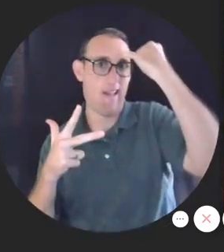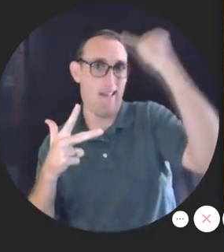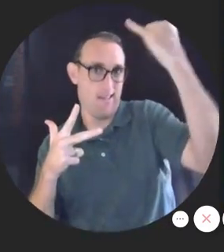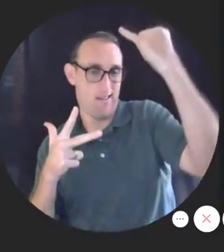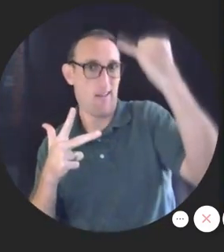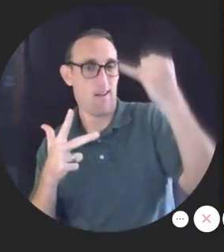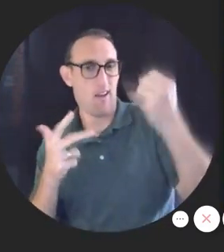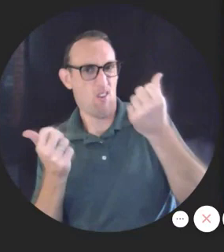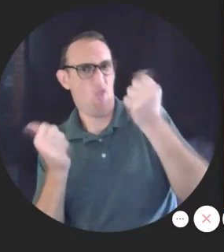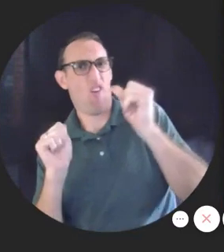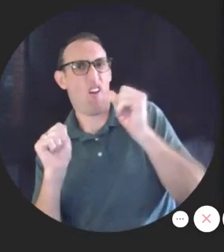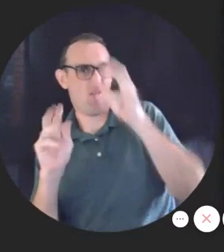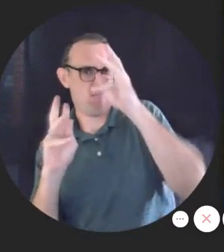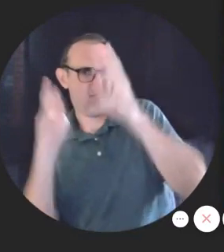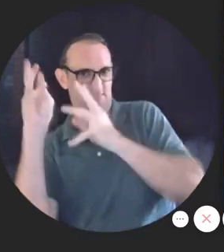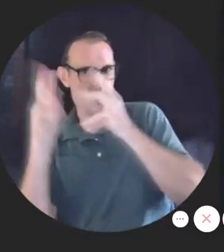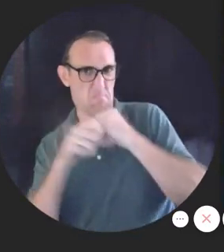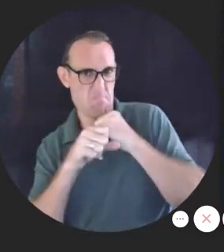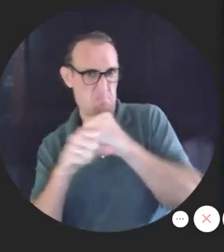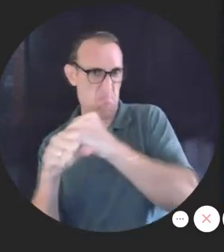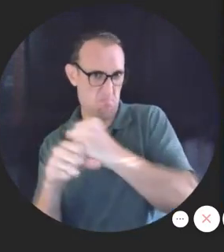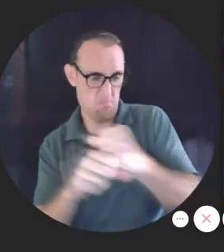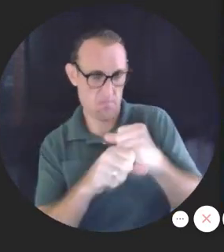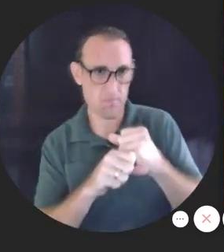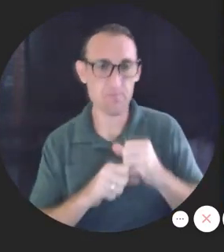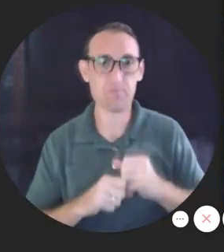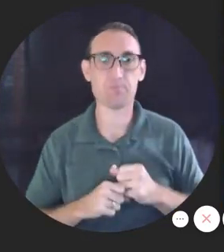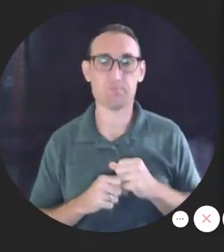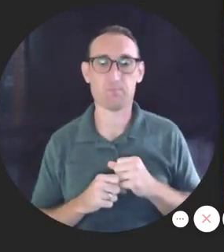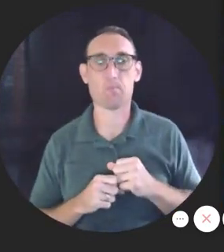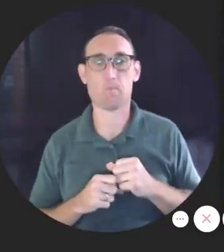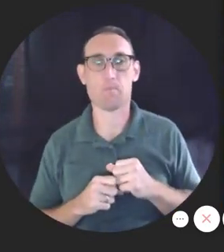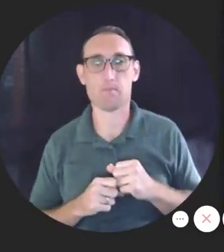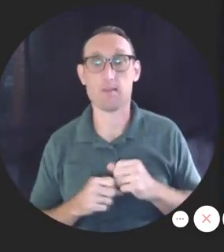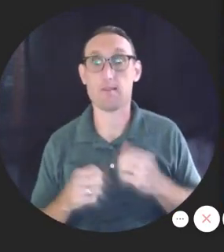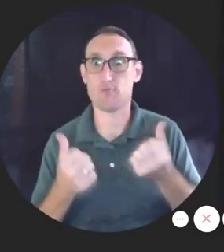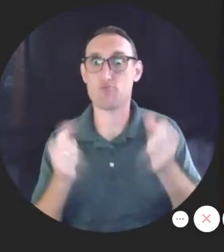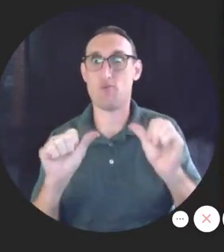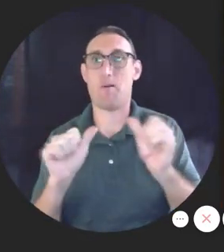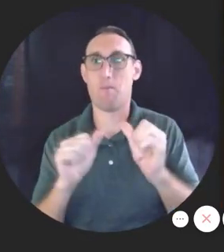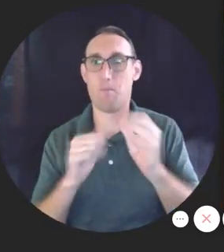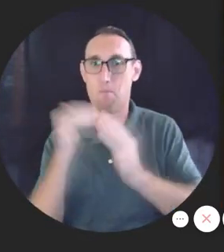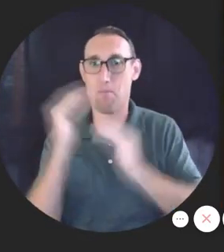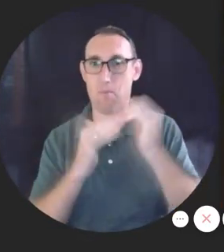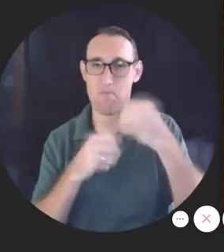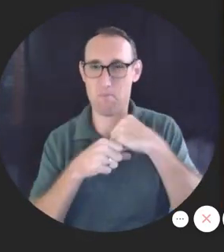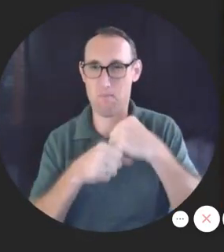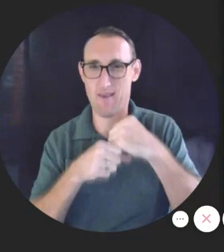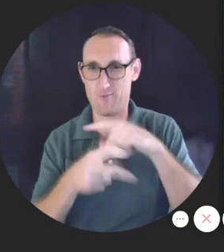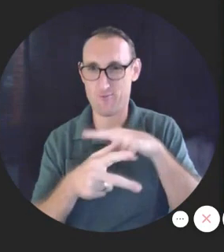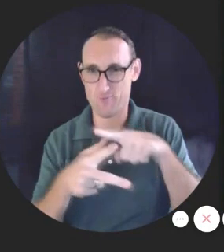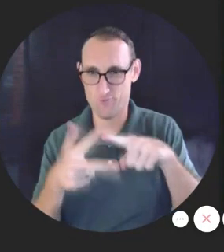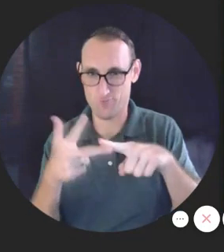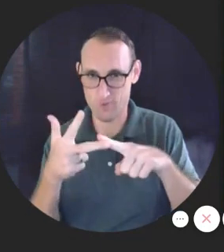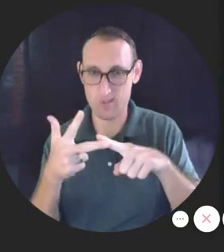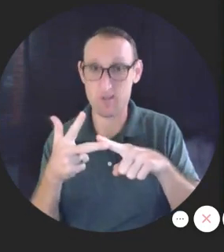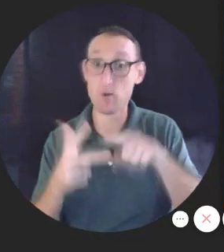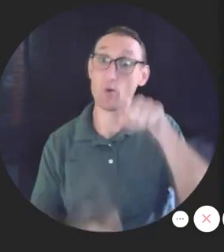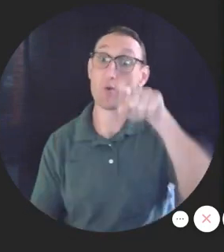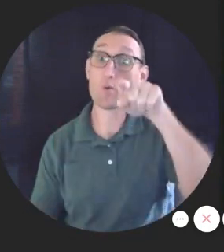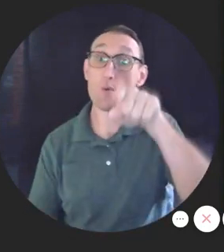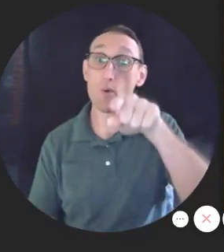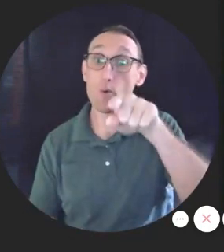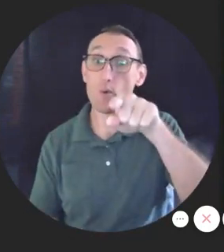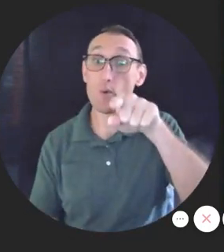got a decent plan here. So let's try to build these 3 magnifying glasses. As you're building your